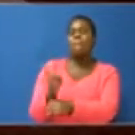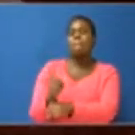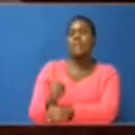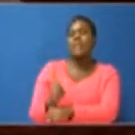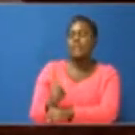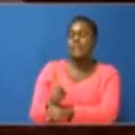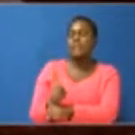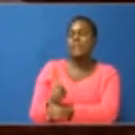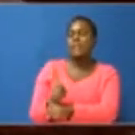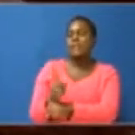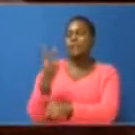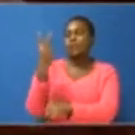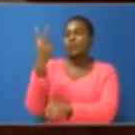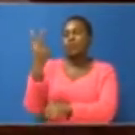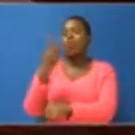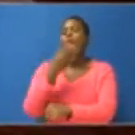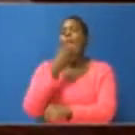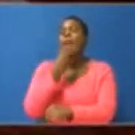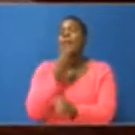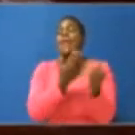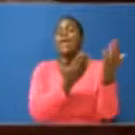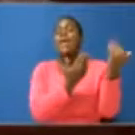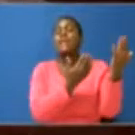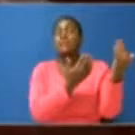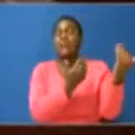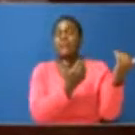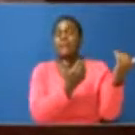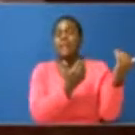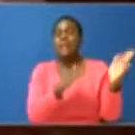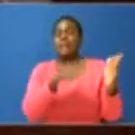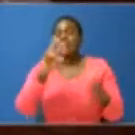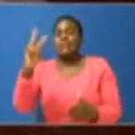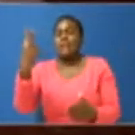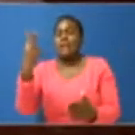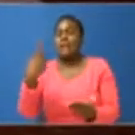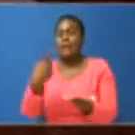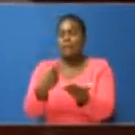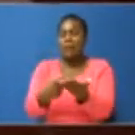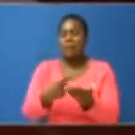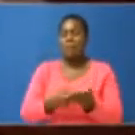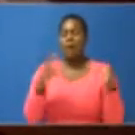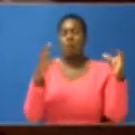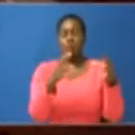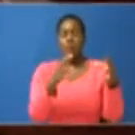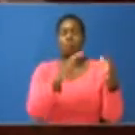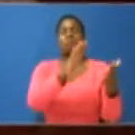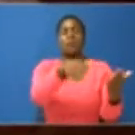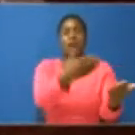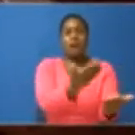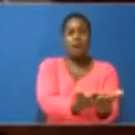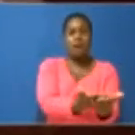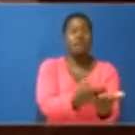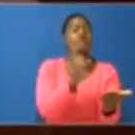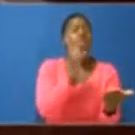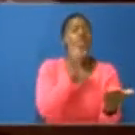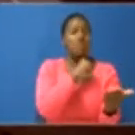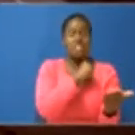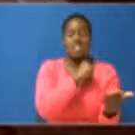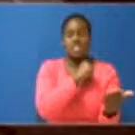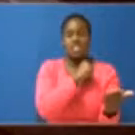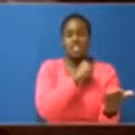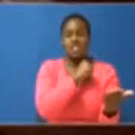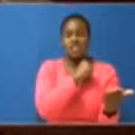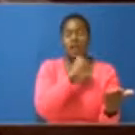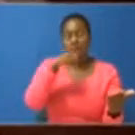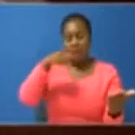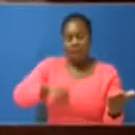and those two gentlemen who are expected in the second tier of the debate are already in this vicinity of